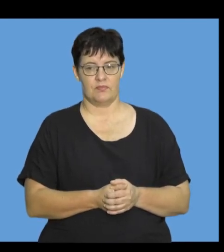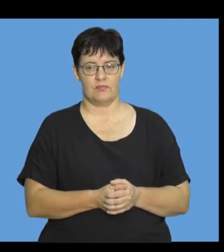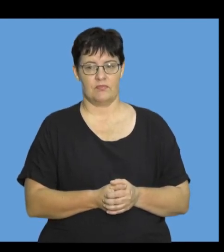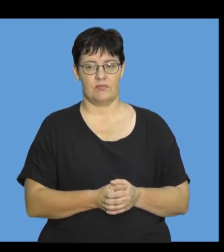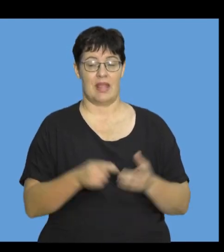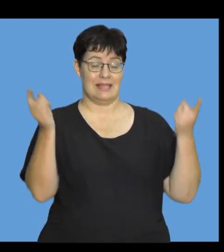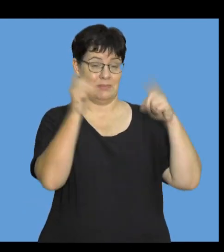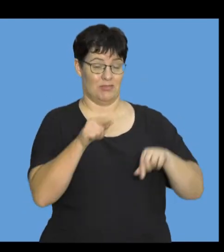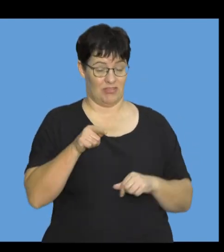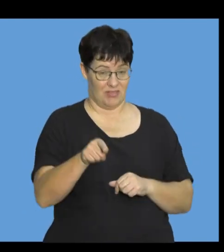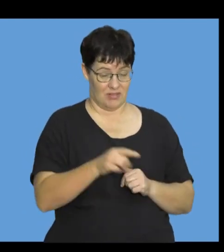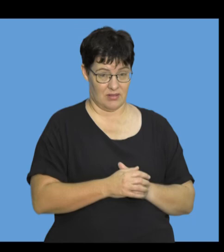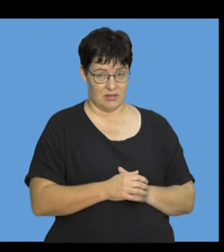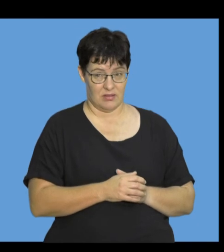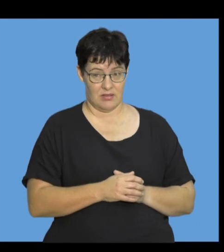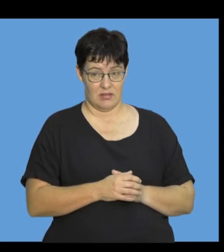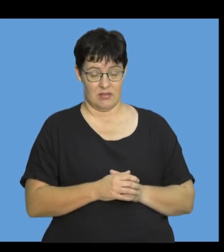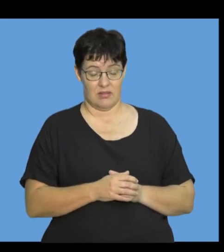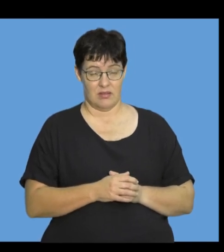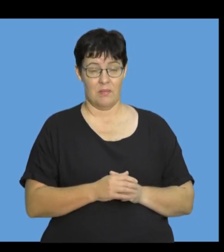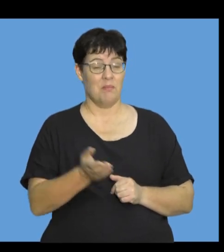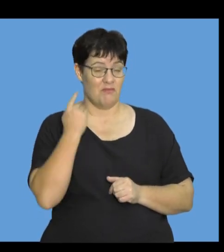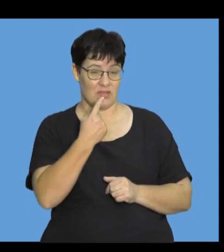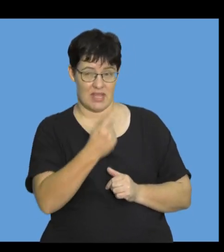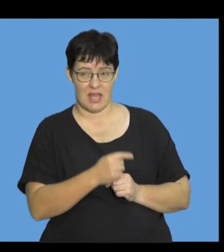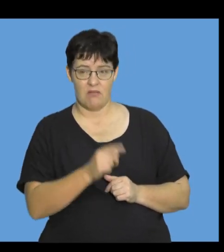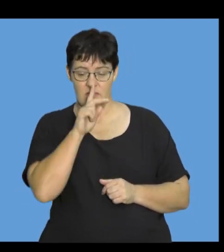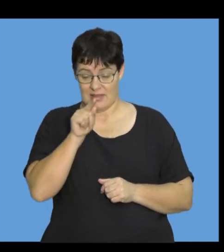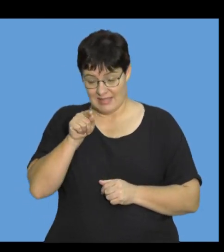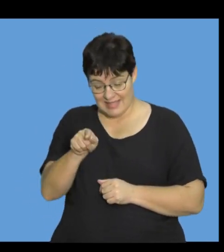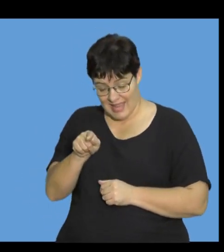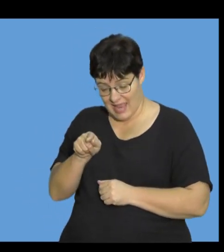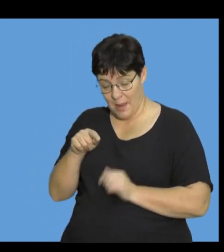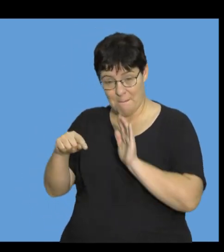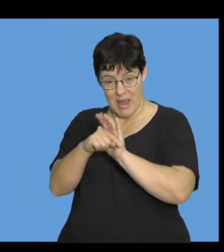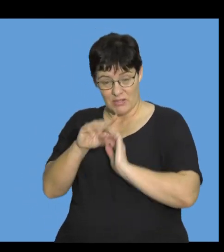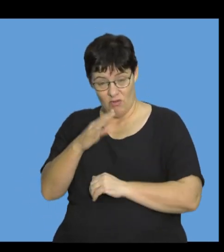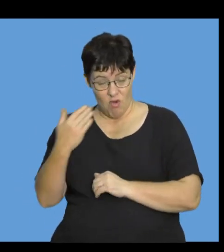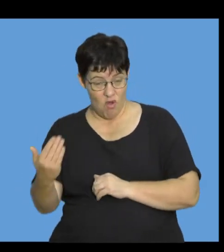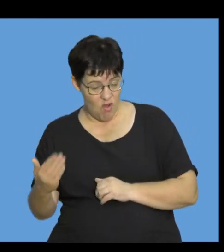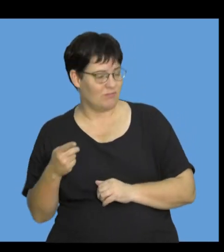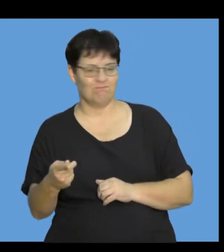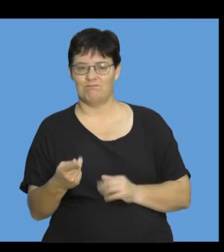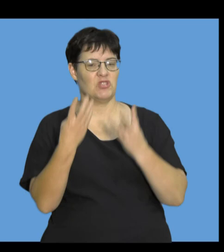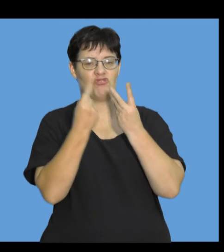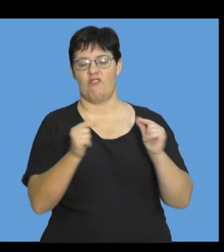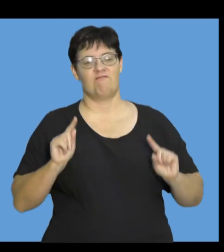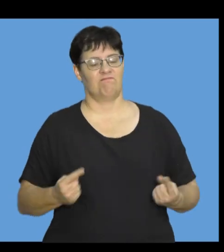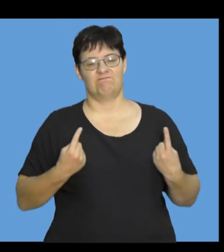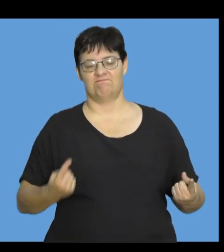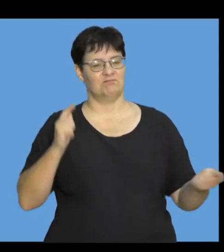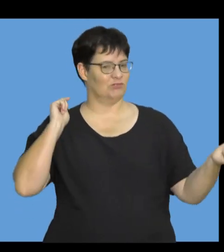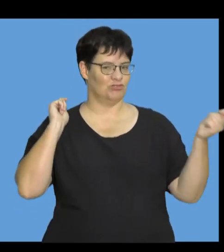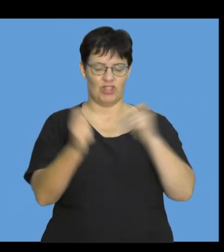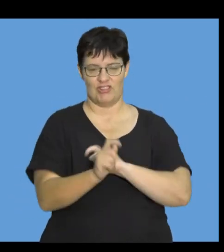Now, a special case, right? This is the special case I was talking about. Immediately you see this, you know that this cannot